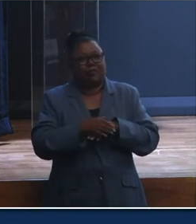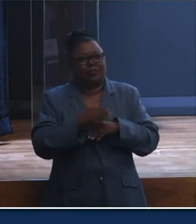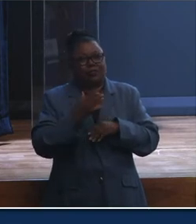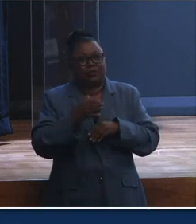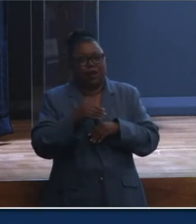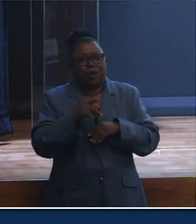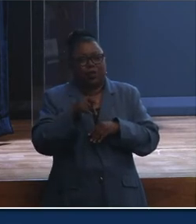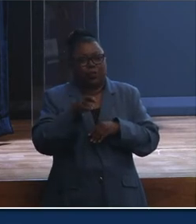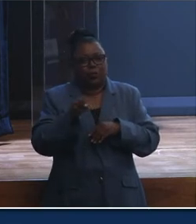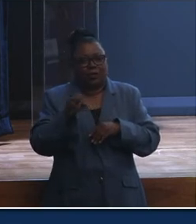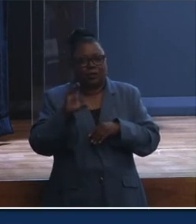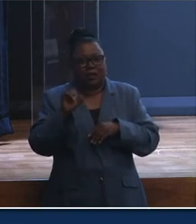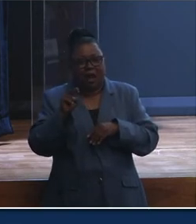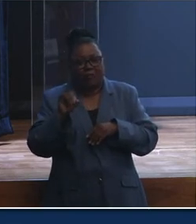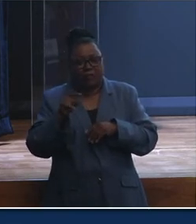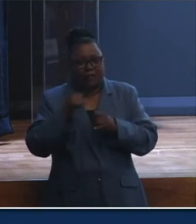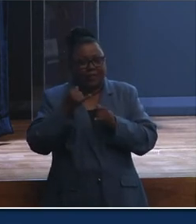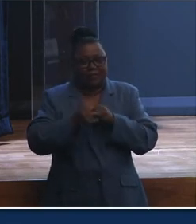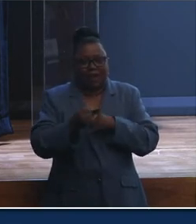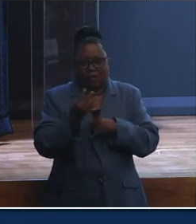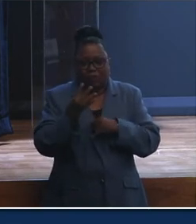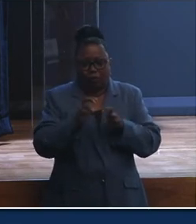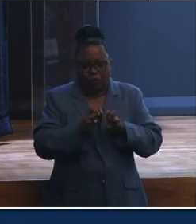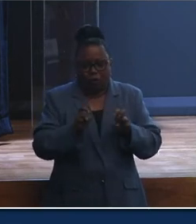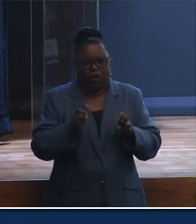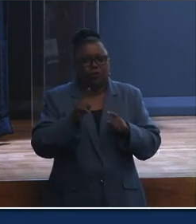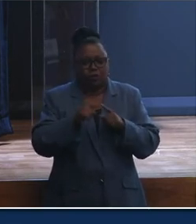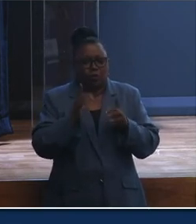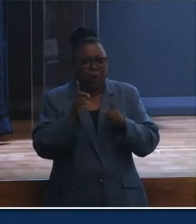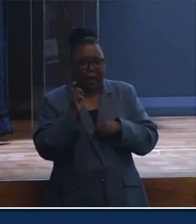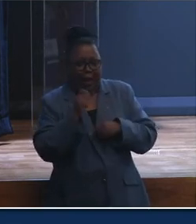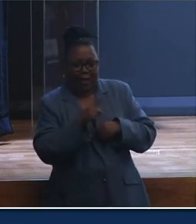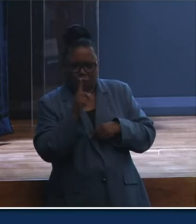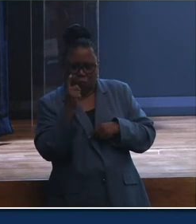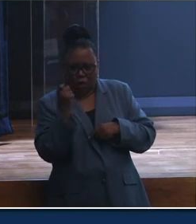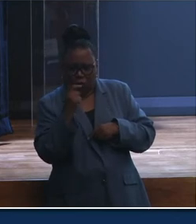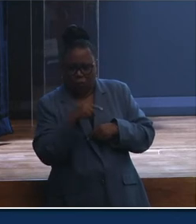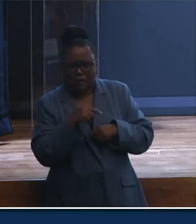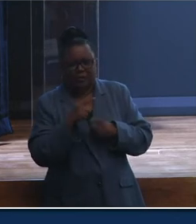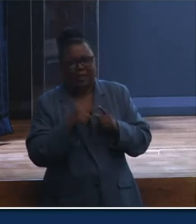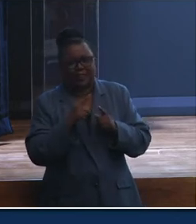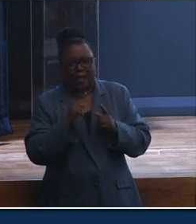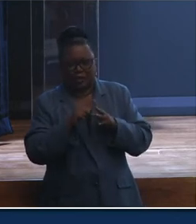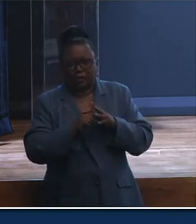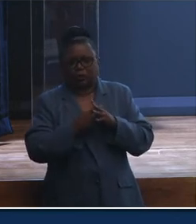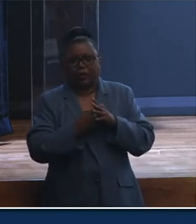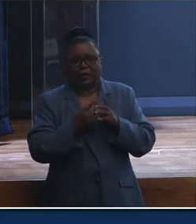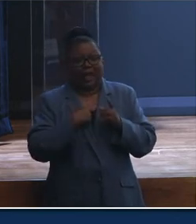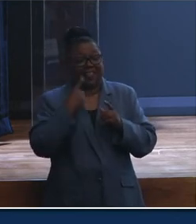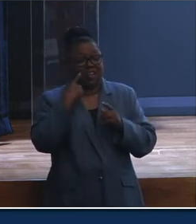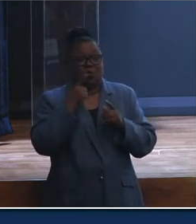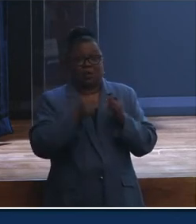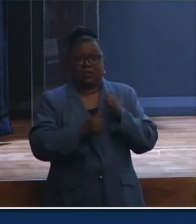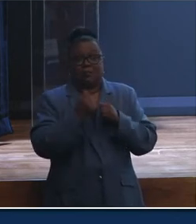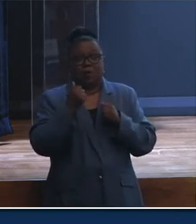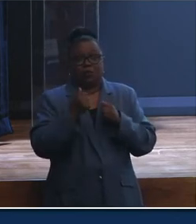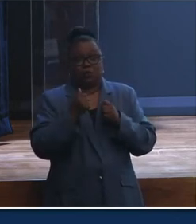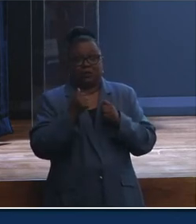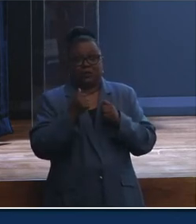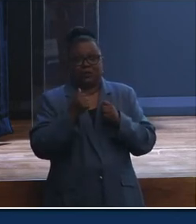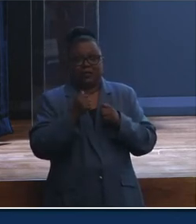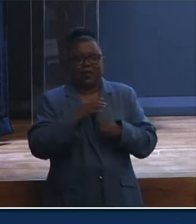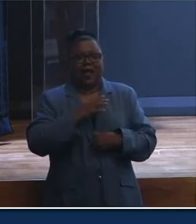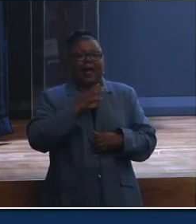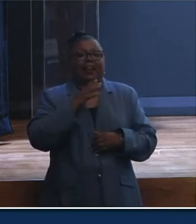After the press conference after the Final Four, you were asked a question that kind of triggered, I think, one of the most